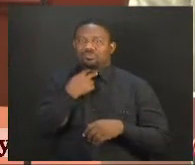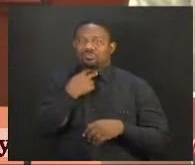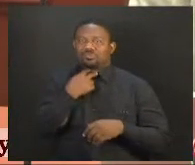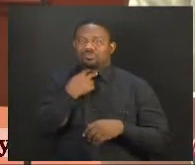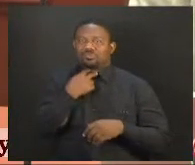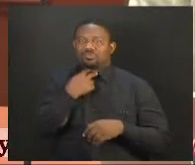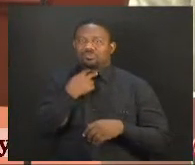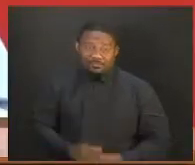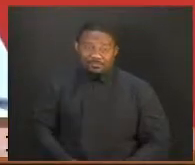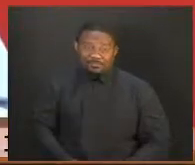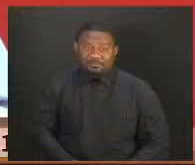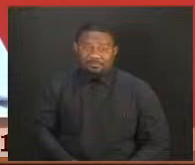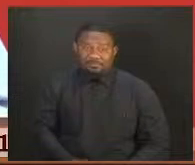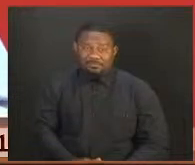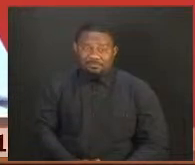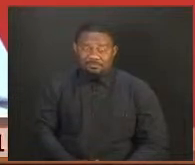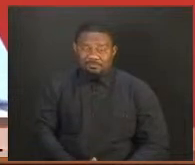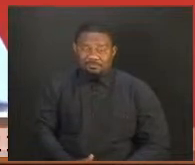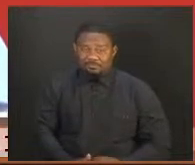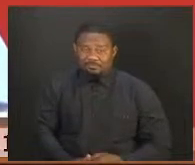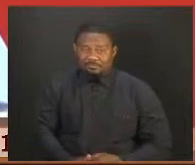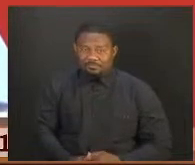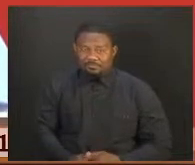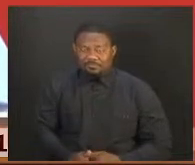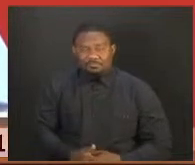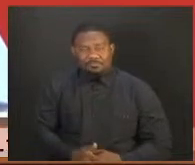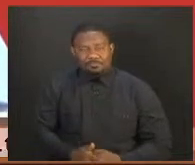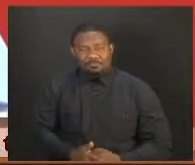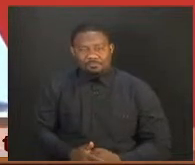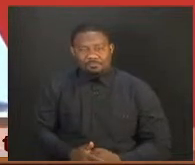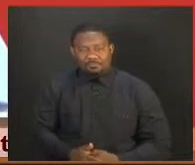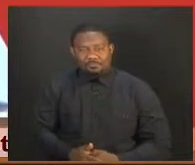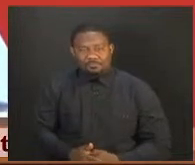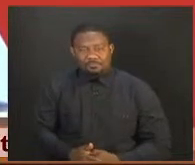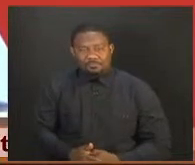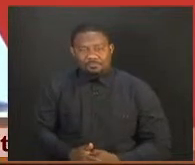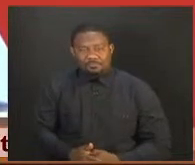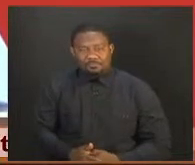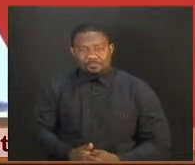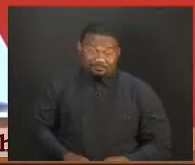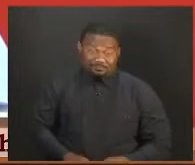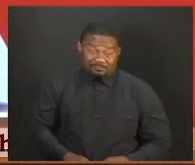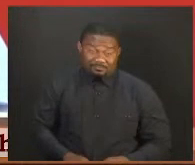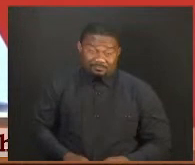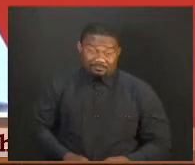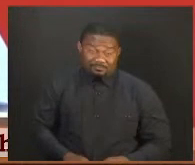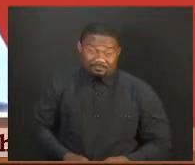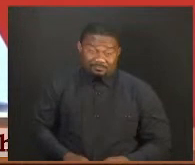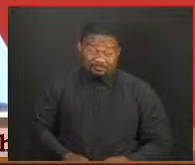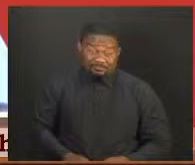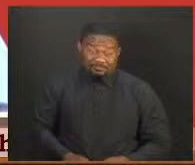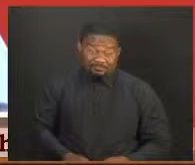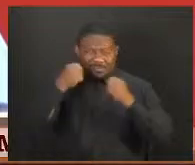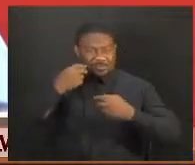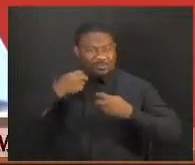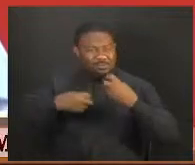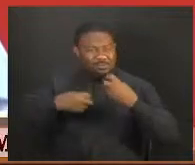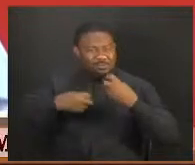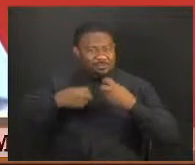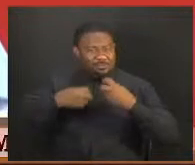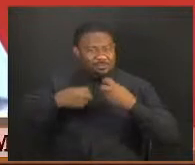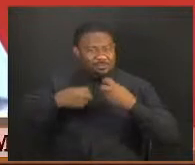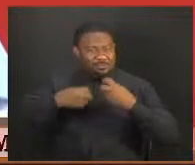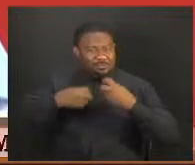Even the electrical connections are also giving us serious problems. It means we have